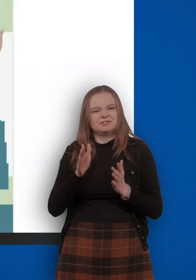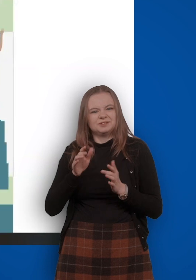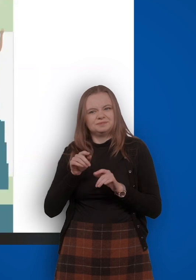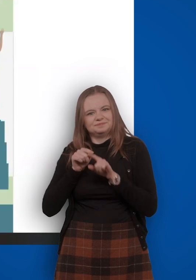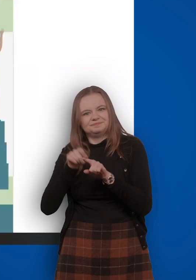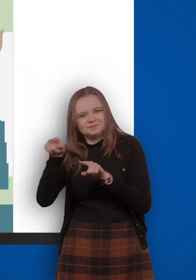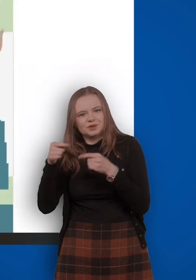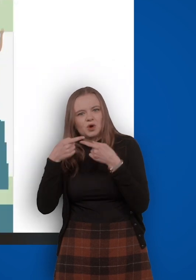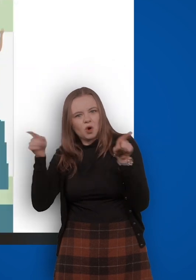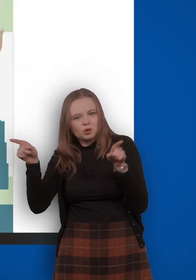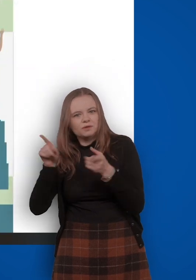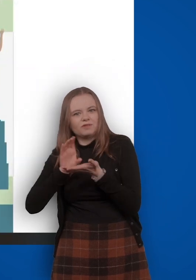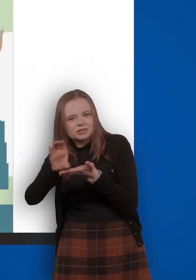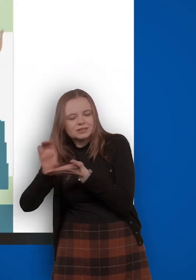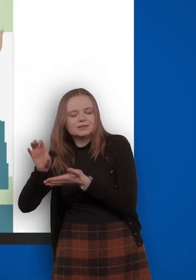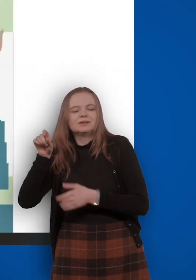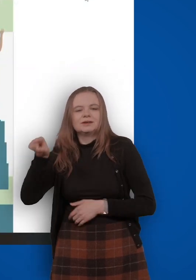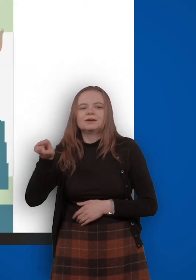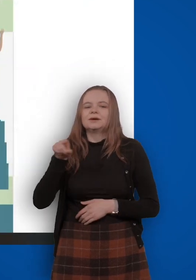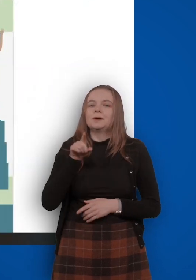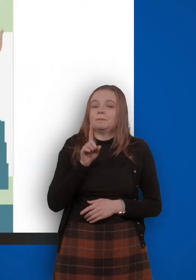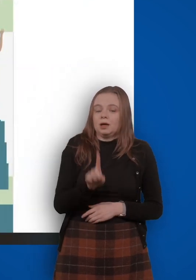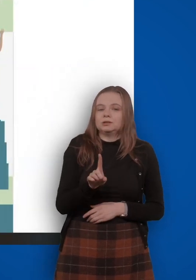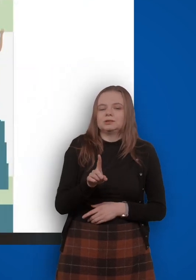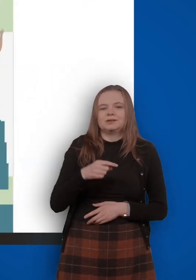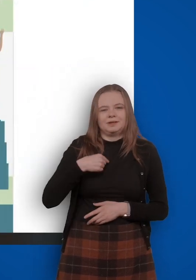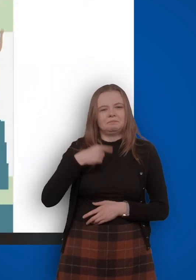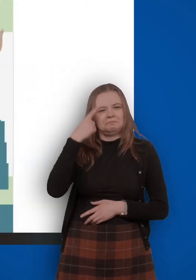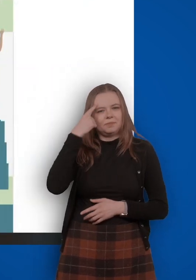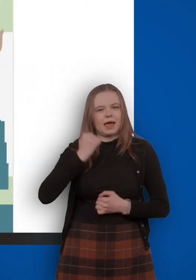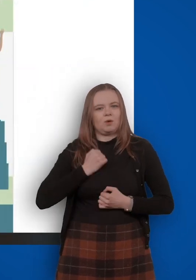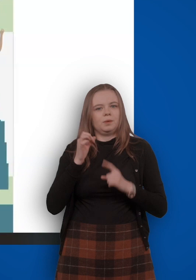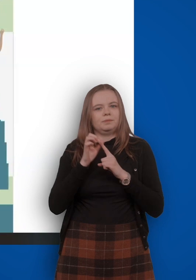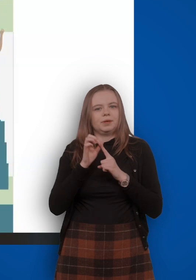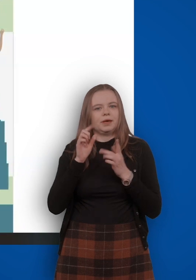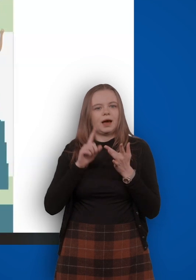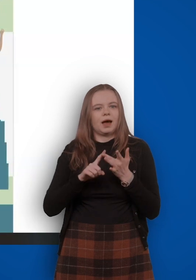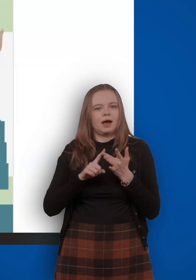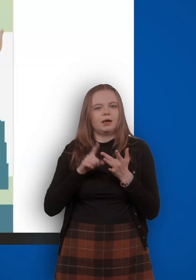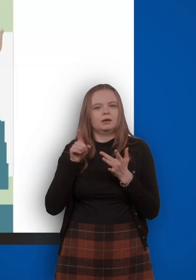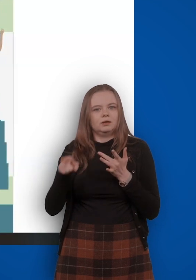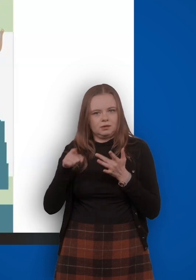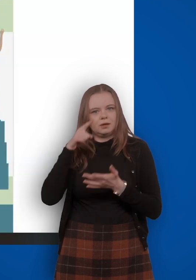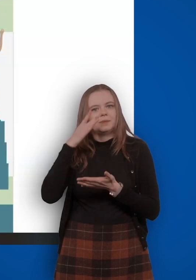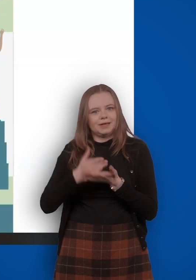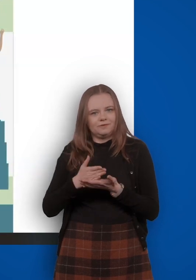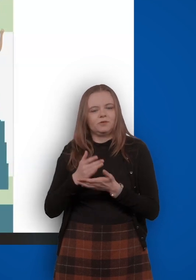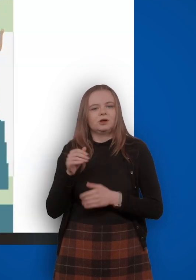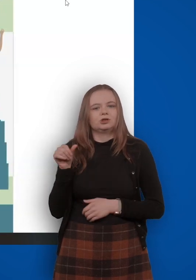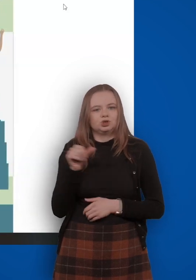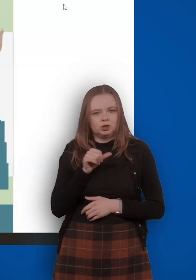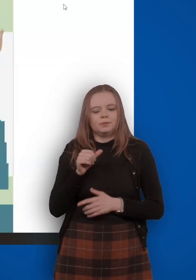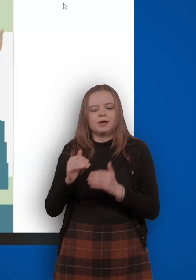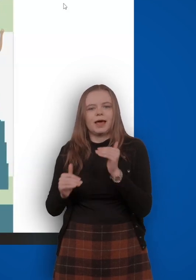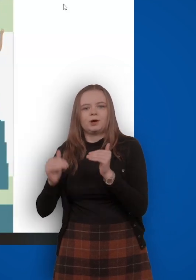call for funding was called. But I believe that our PI is of the opinion that it should be equity over